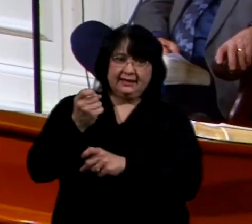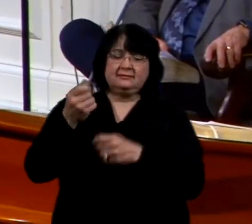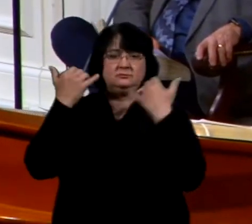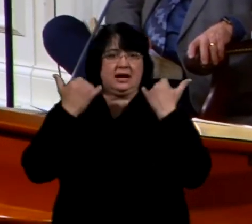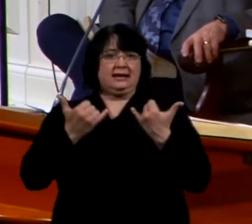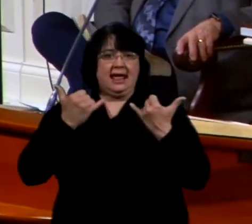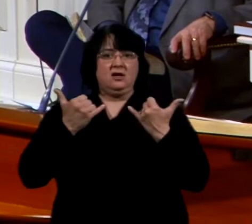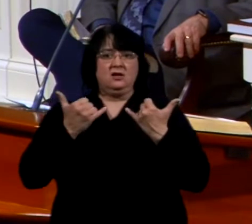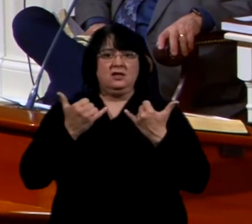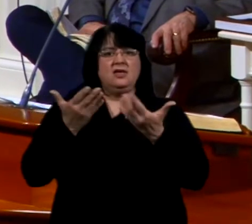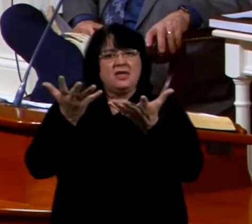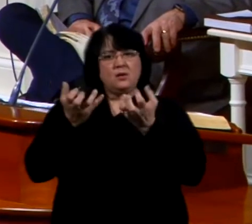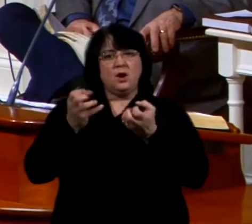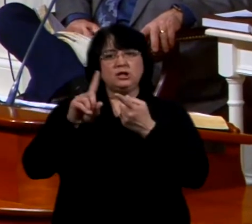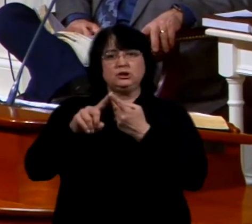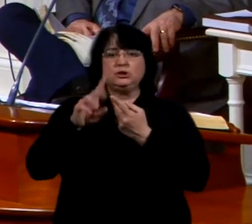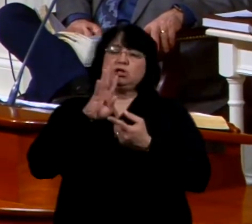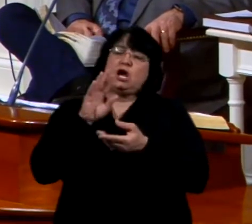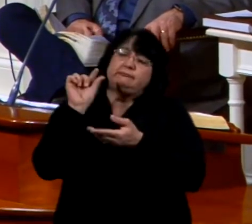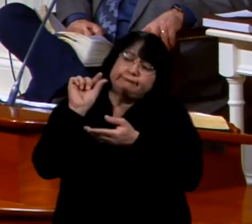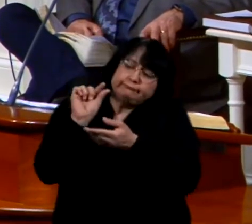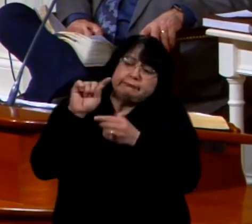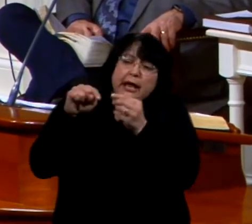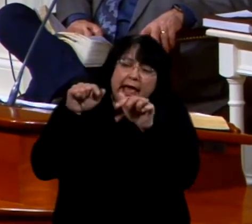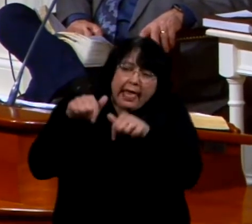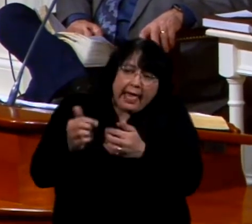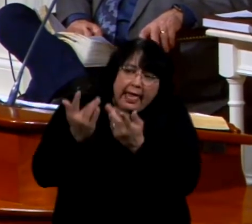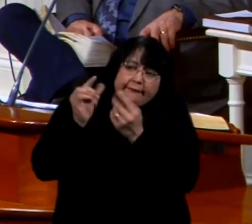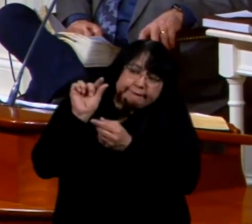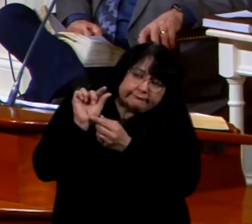day, they want to minimize hell.